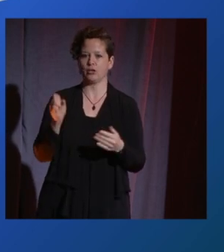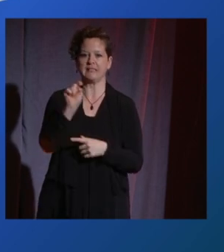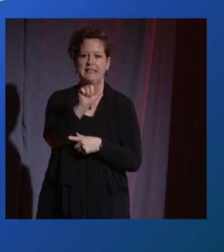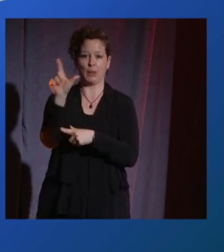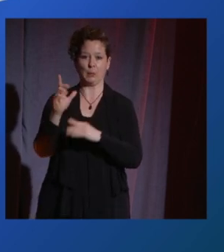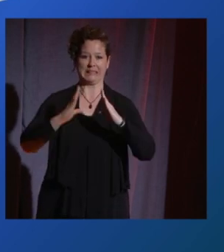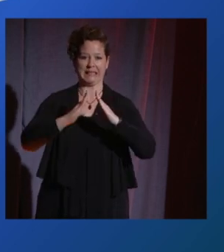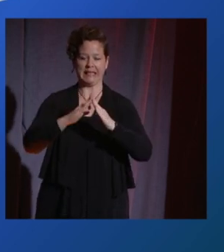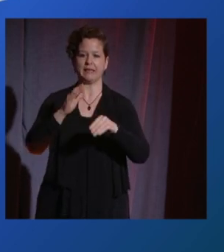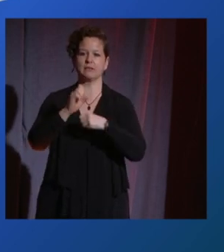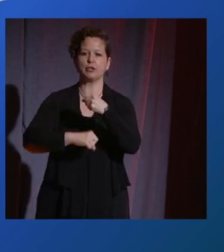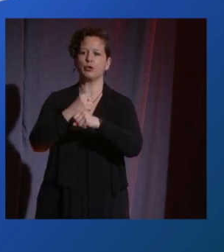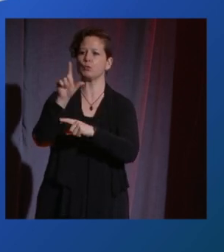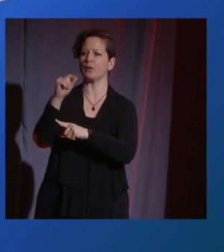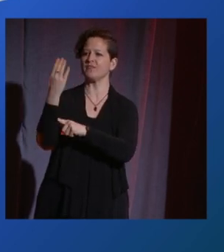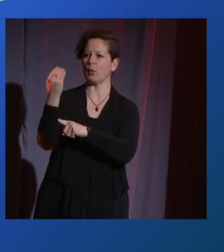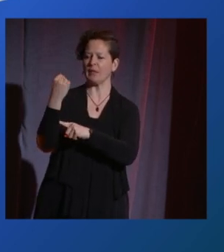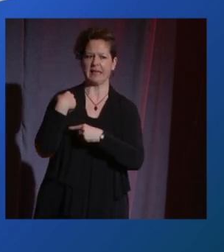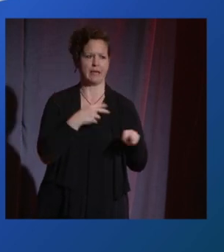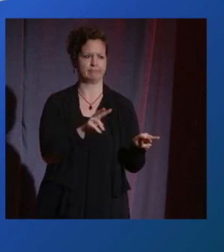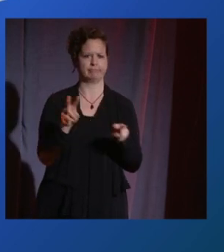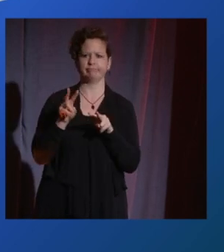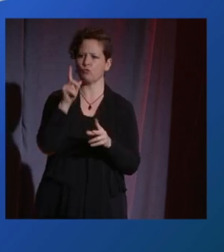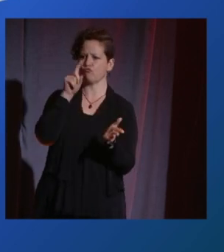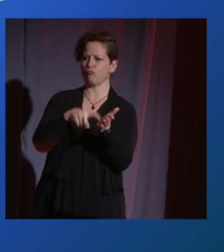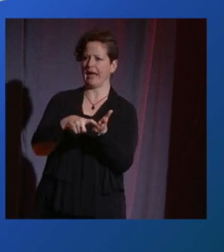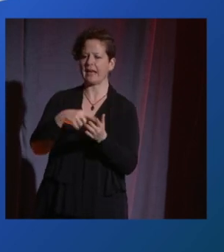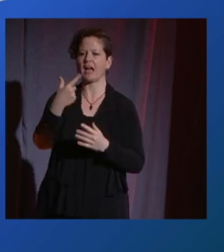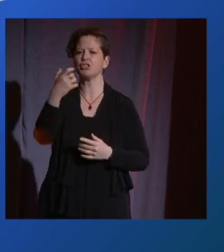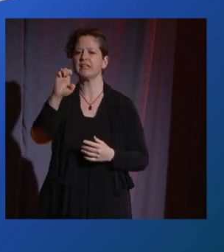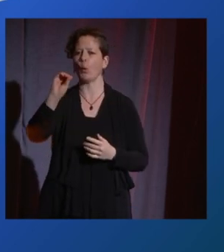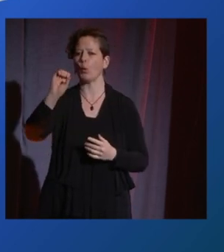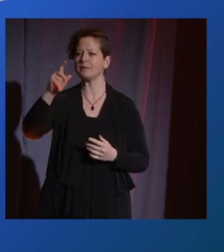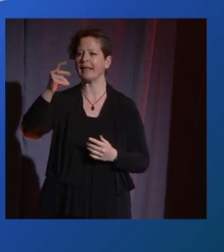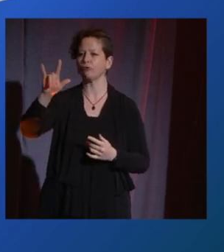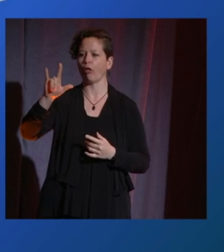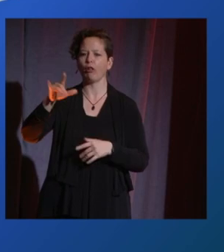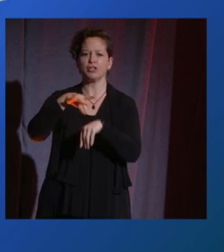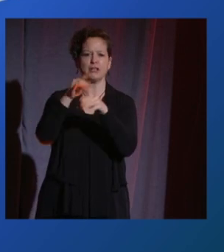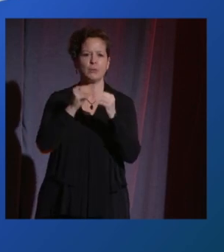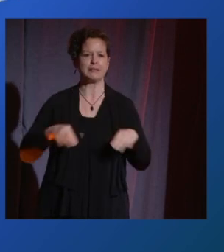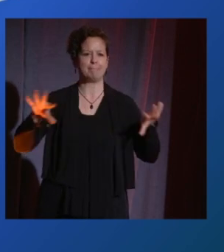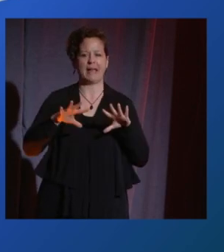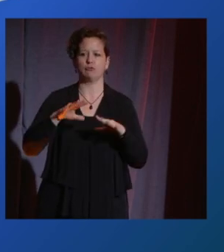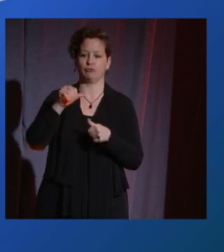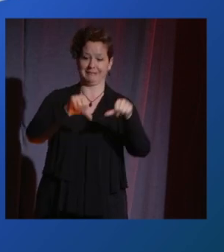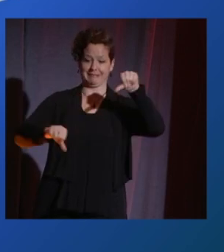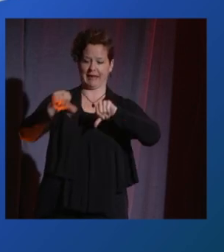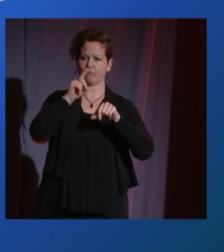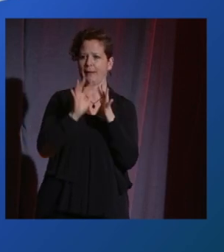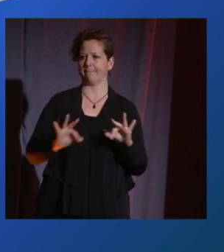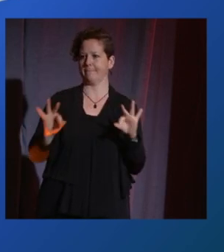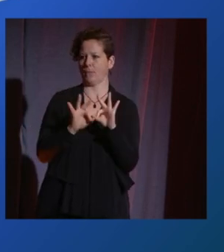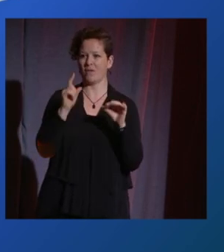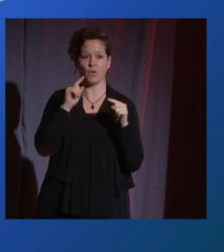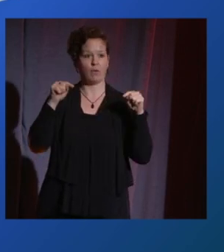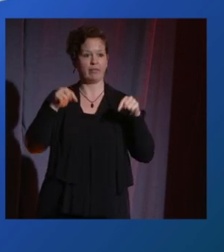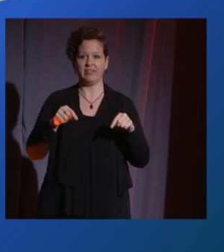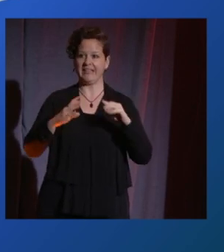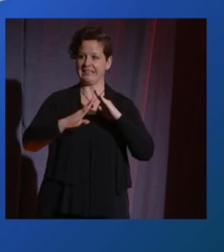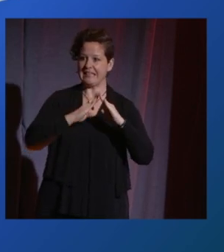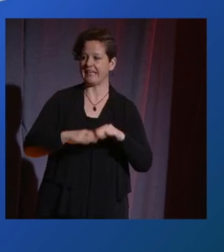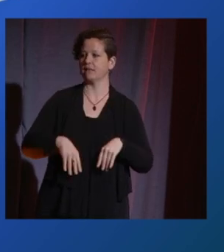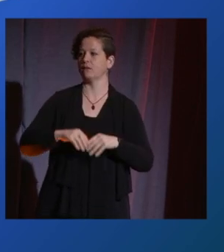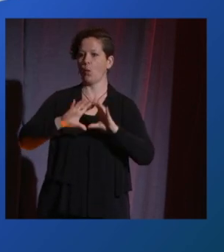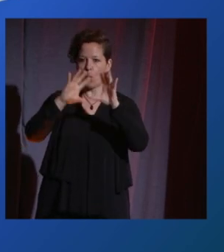2014 how important geospatial science is to this region to the world to this University